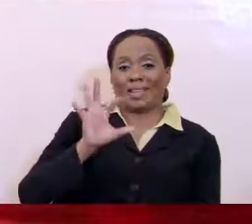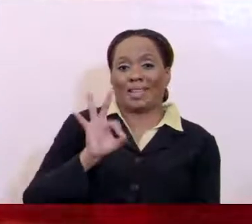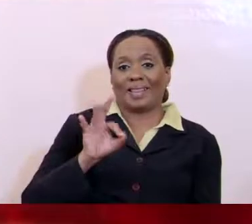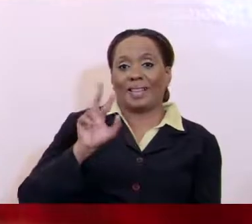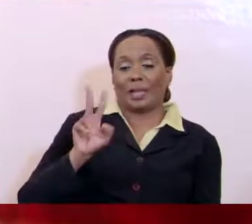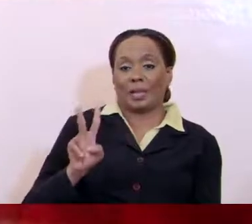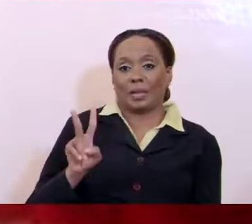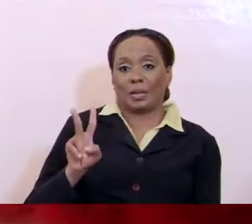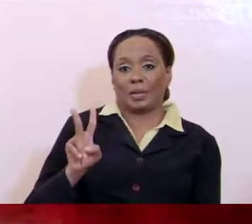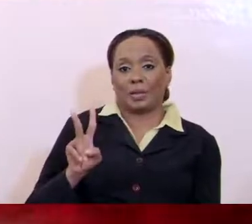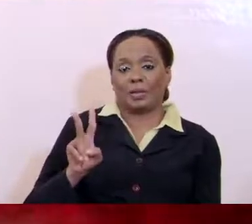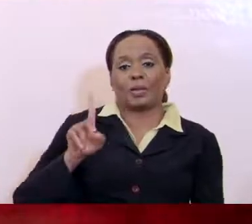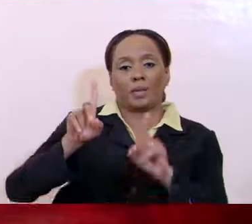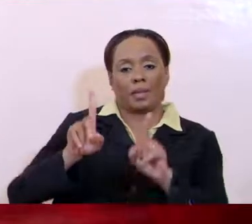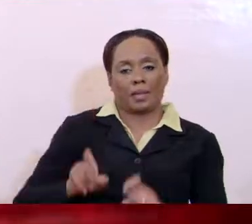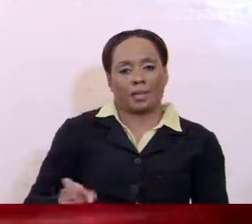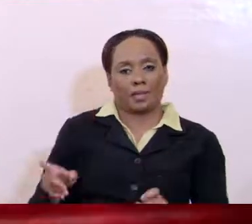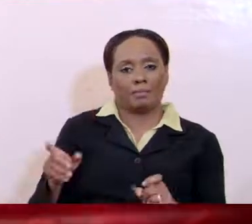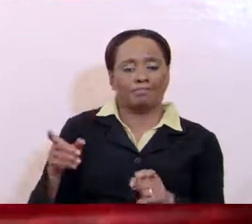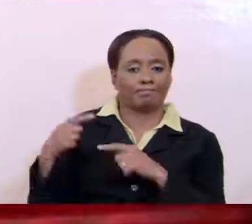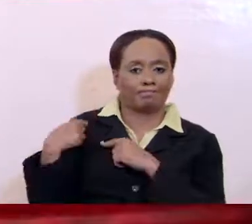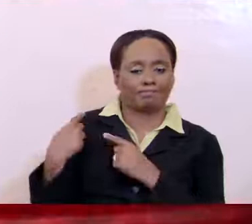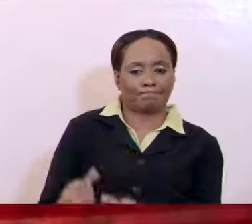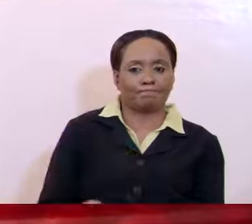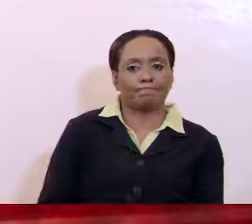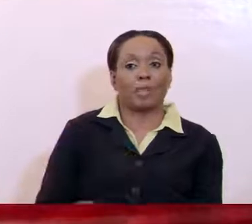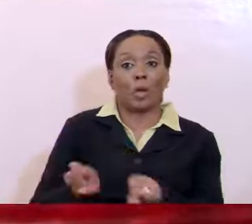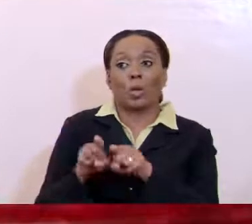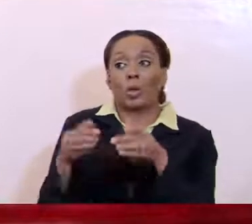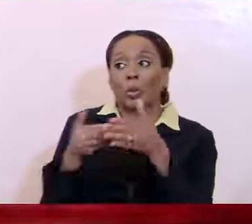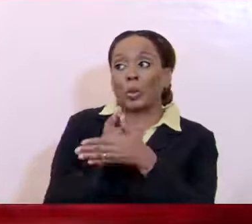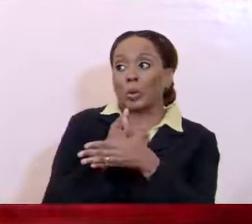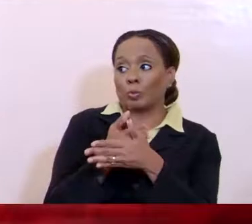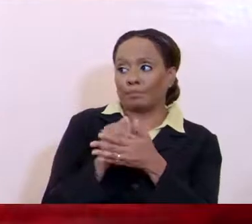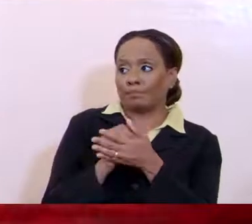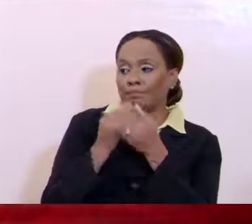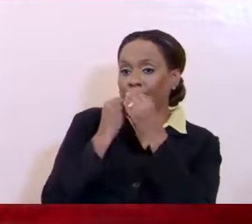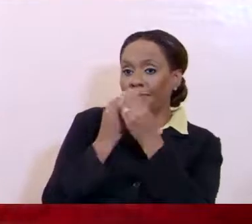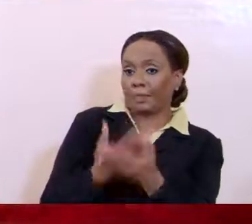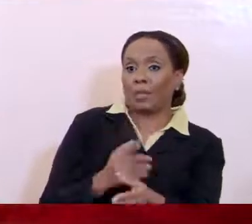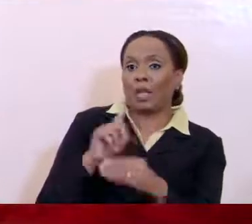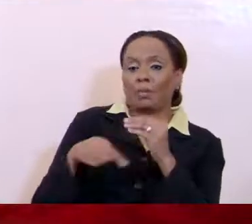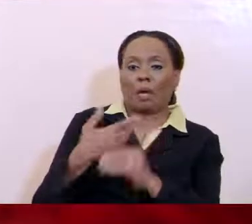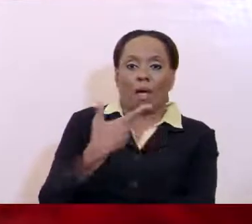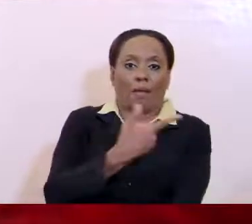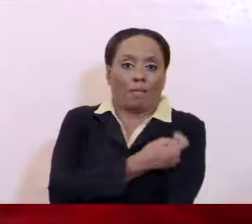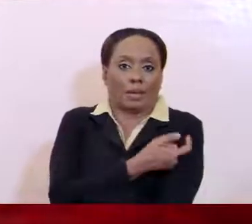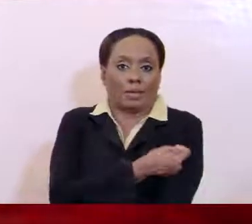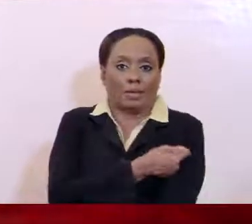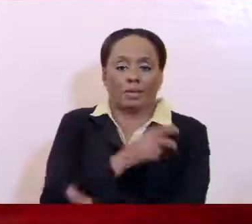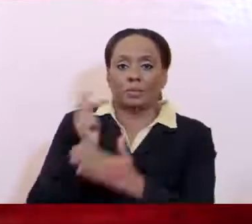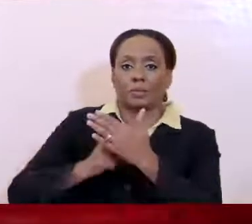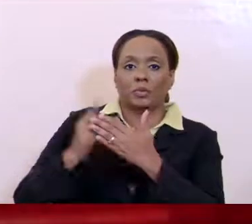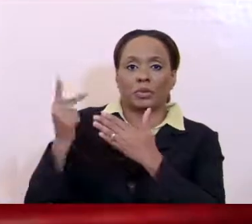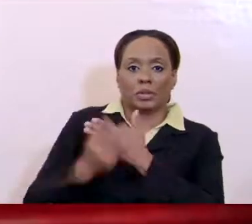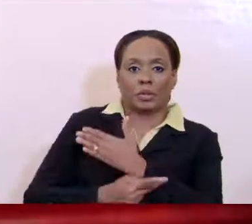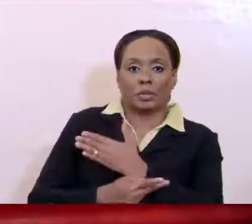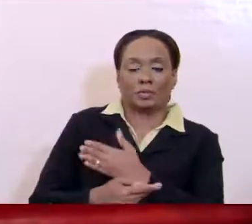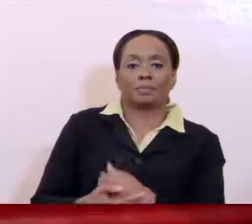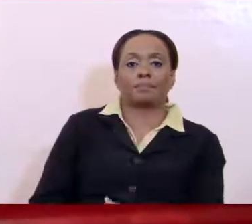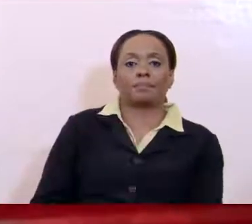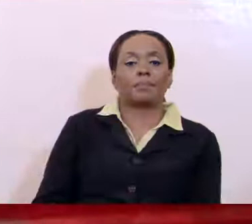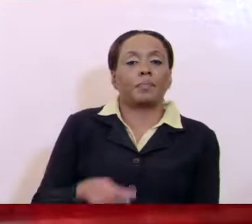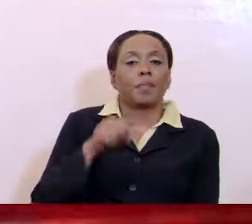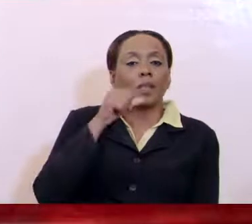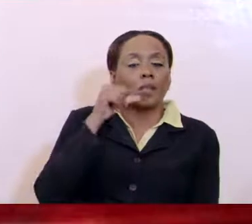124,392 COVID tests. Also new to the dashboard is an update on the vaccination program.